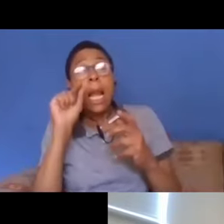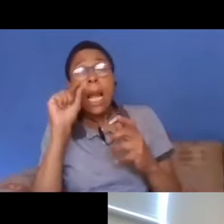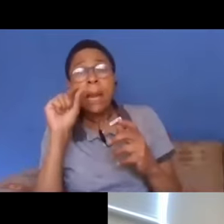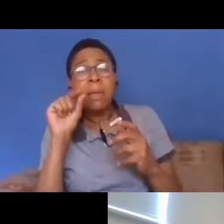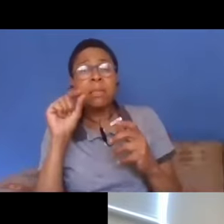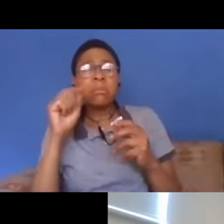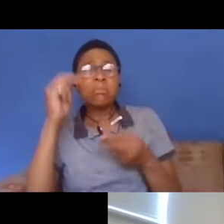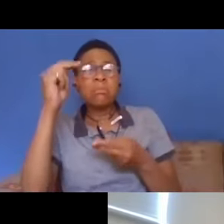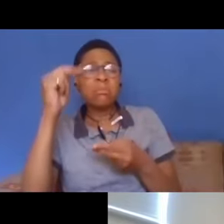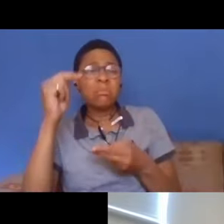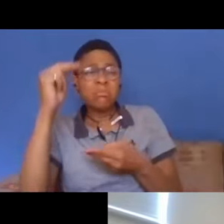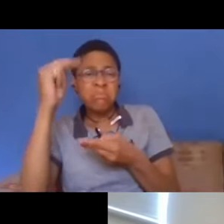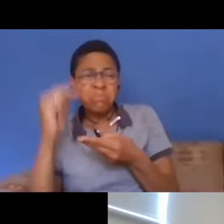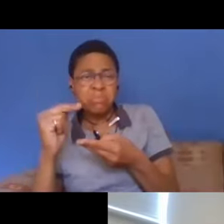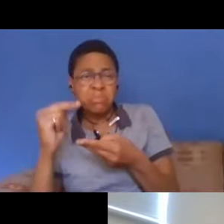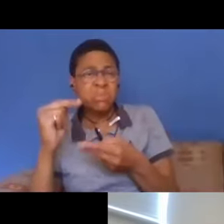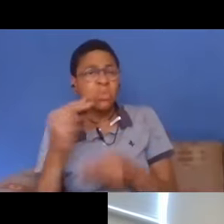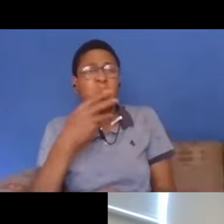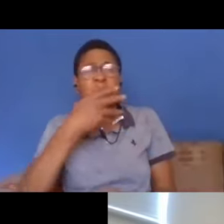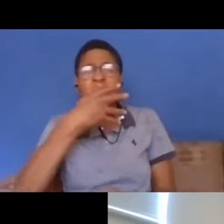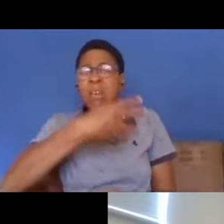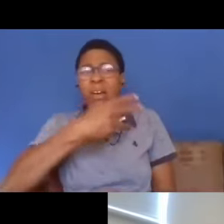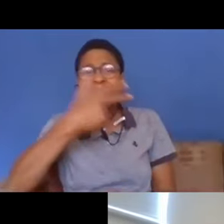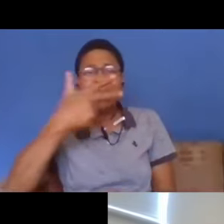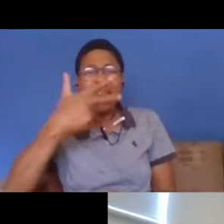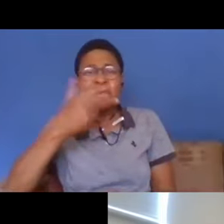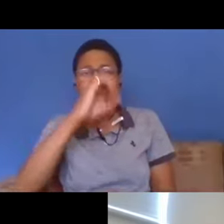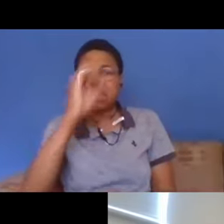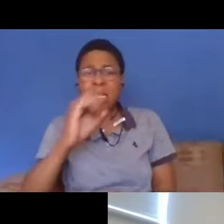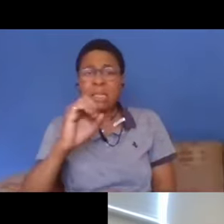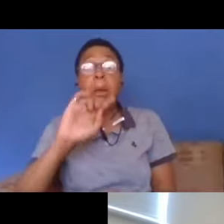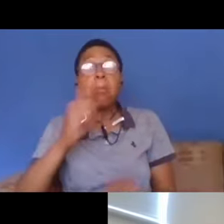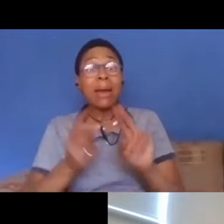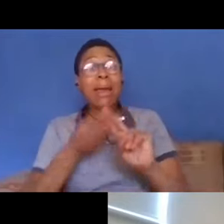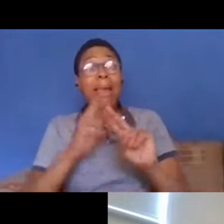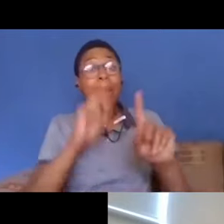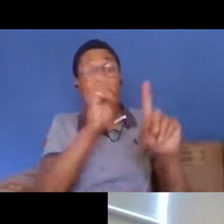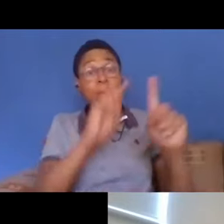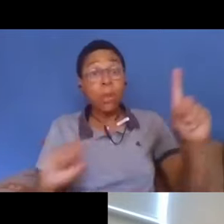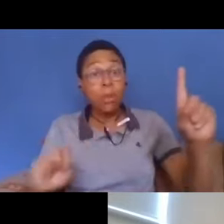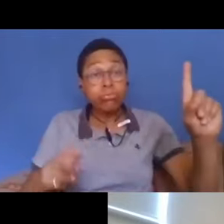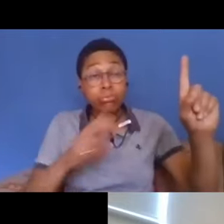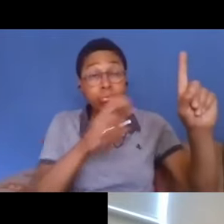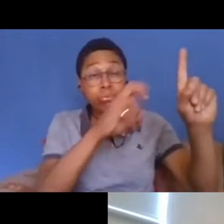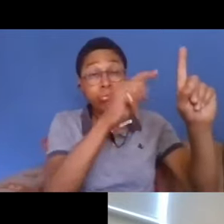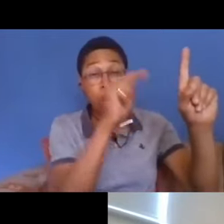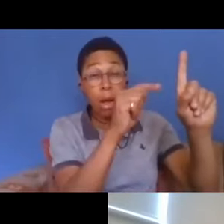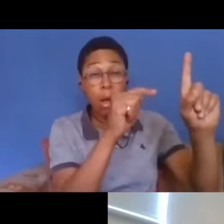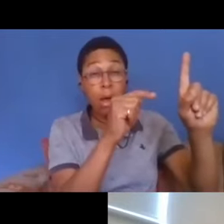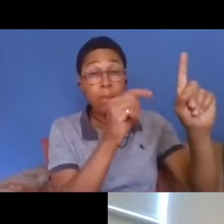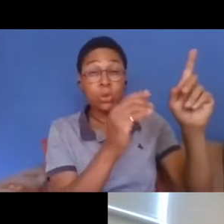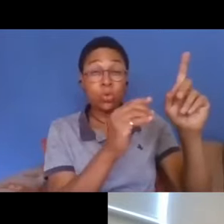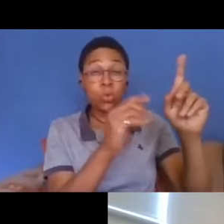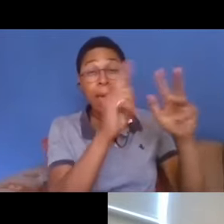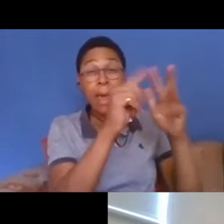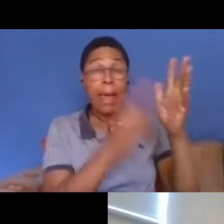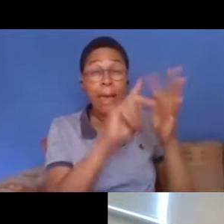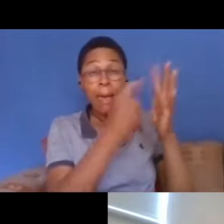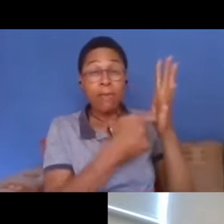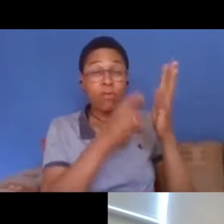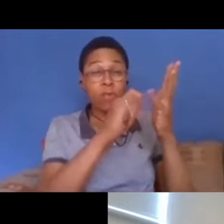to 98-97%. But so there's no data on that, but it's not something to worry about. It's